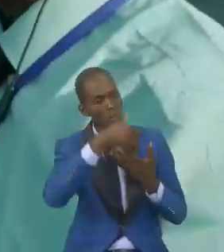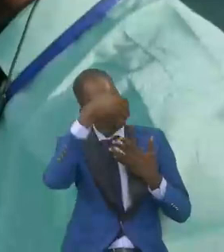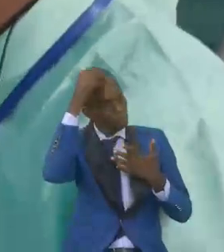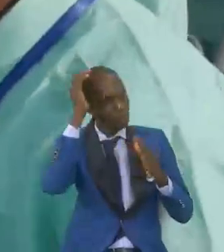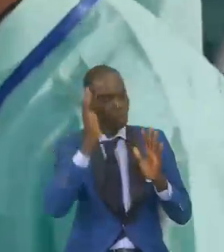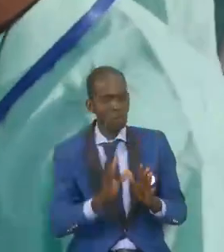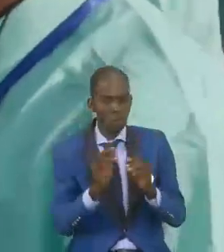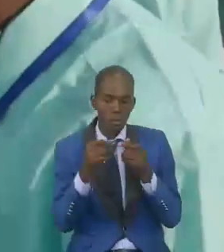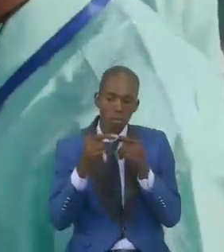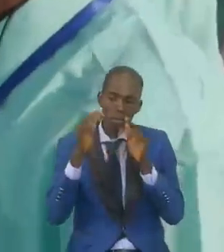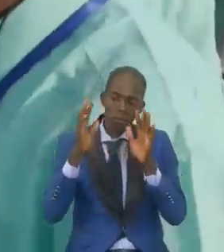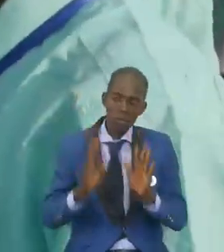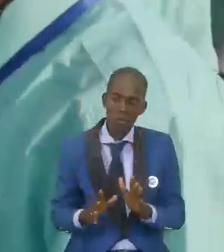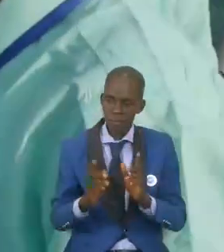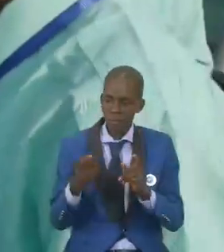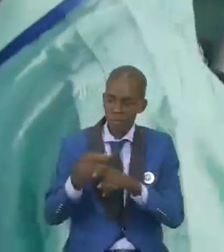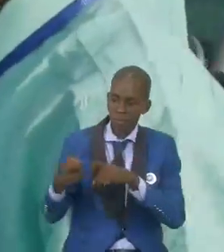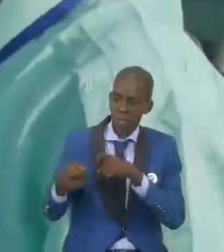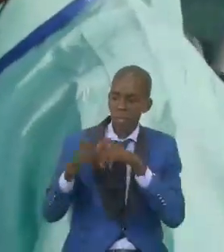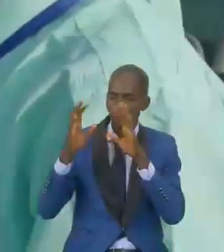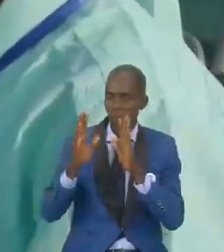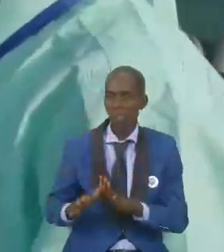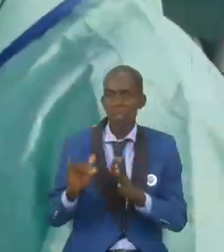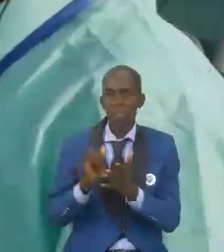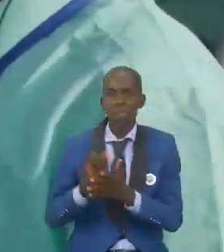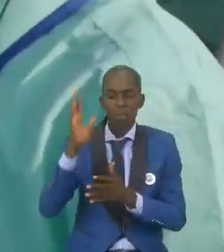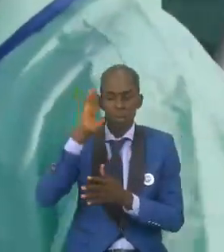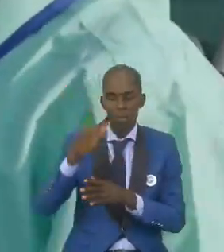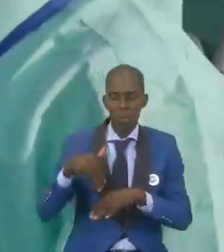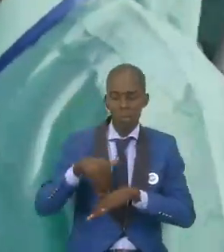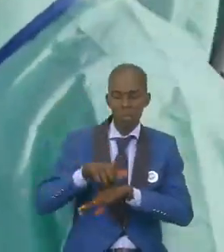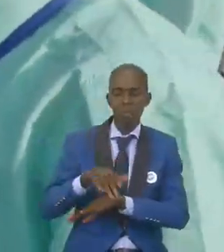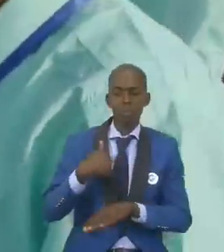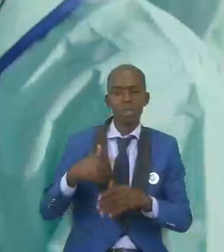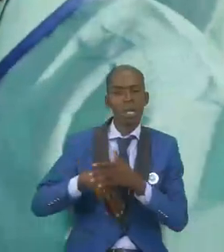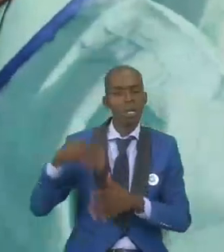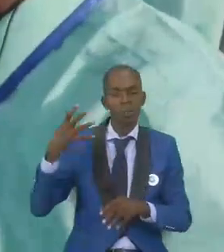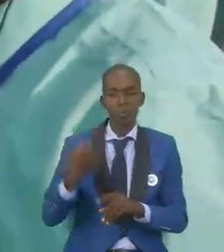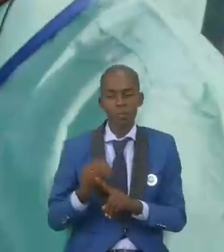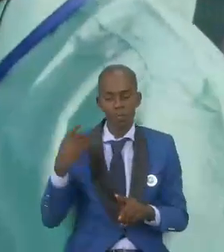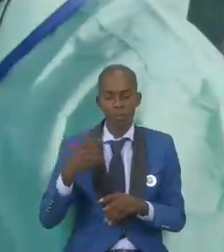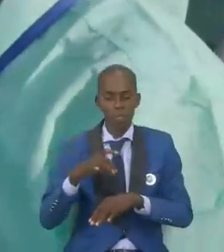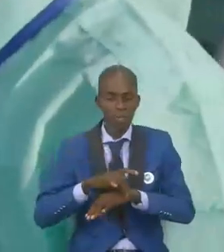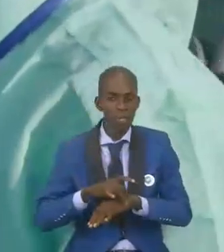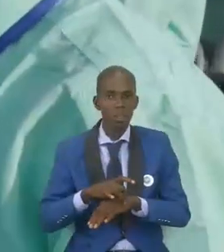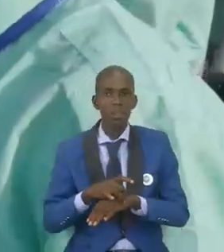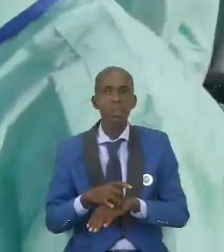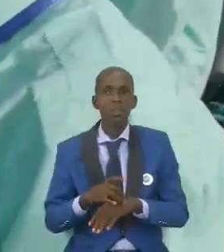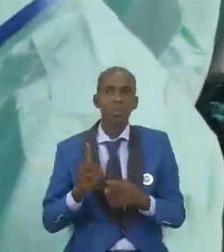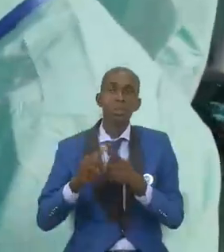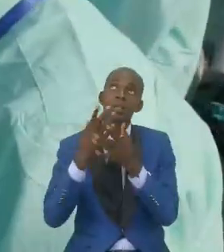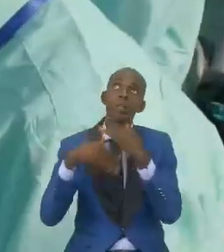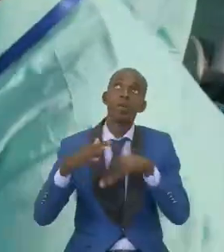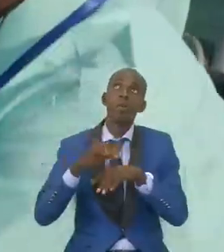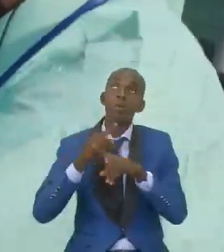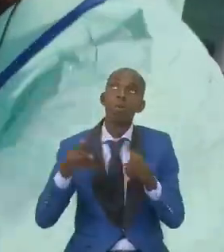conspirator, a persecutor that will send me from earth to heaven. It's your call that